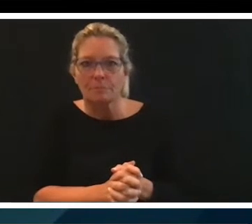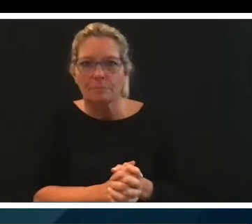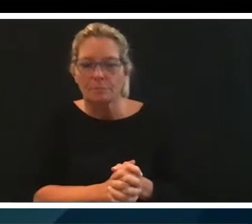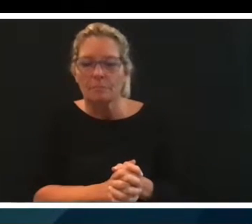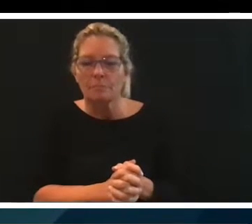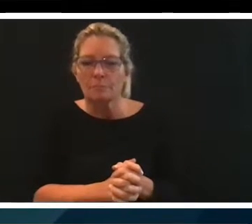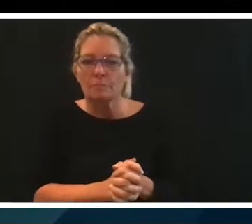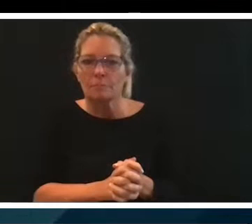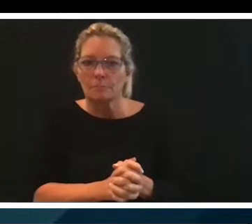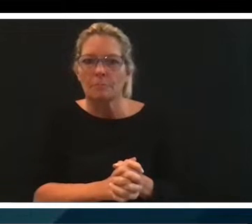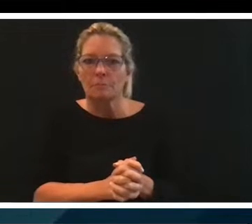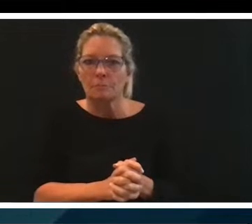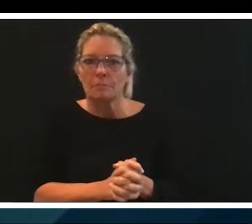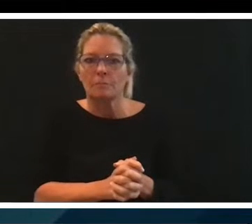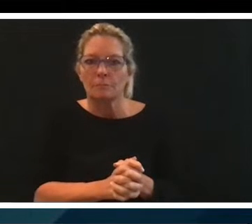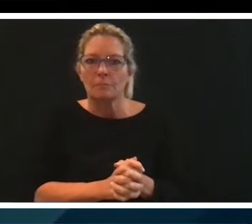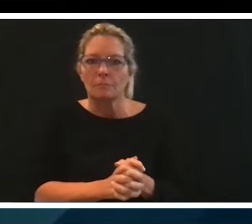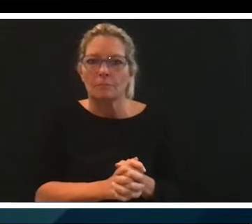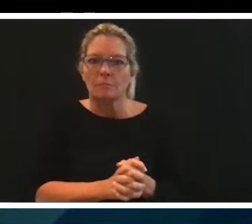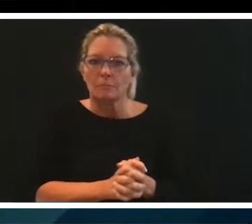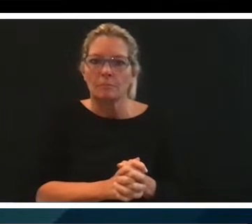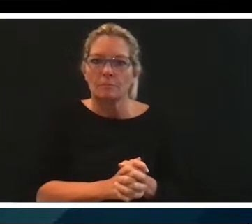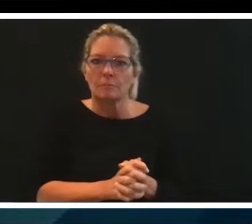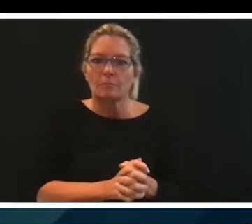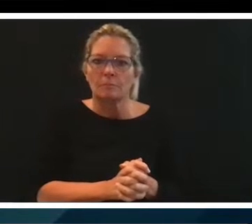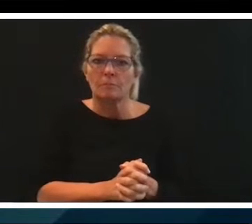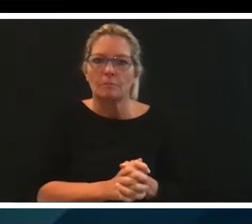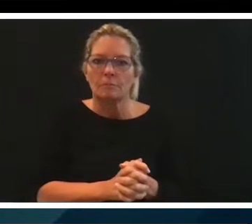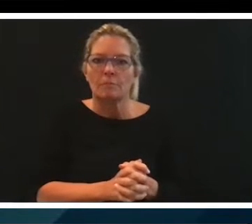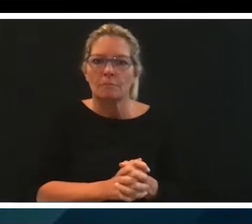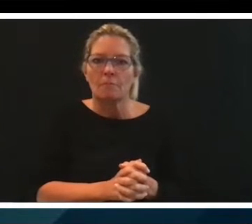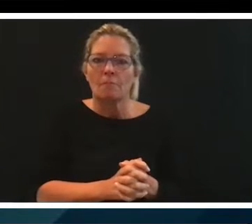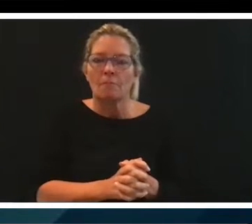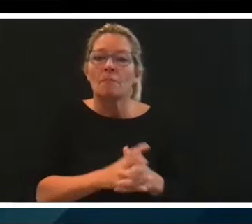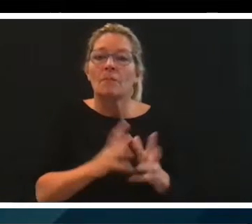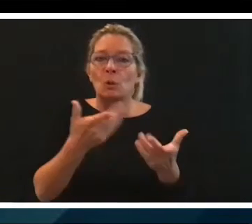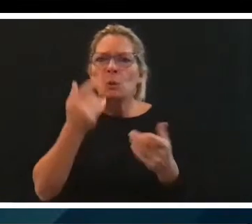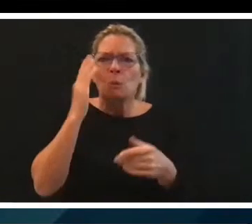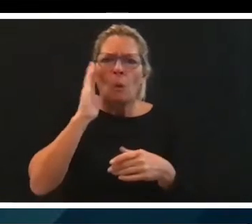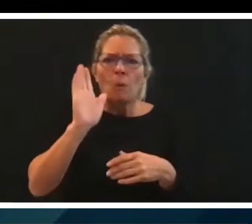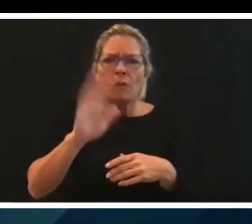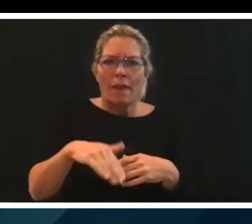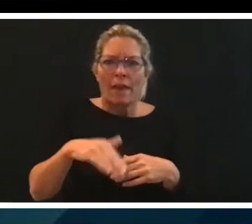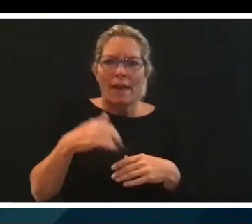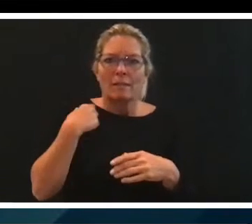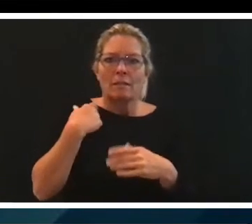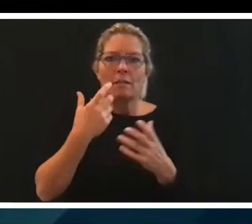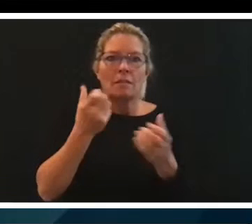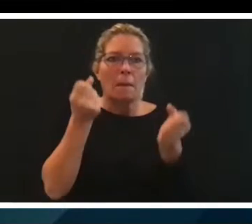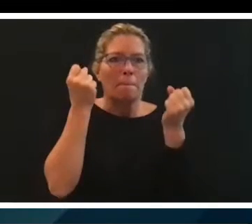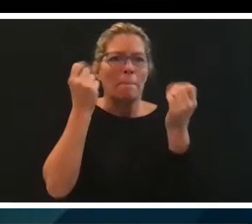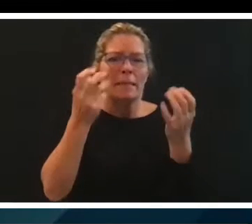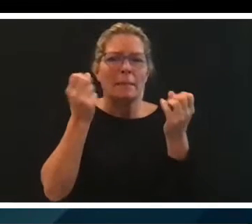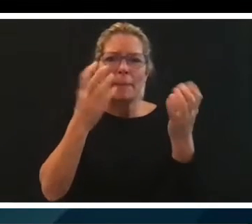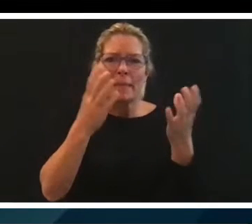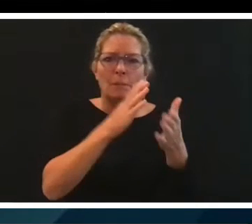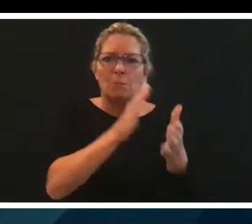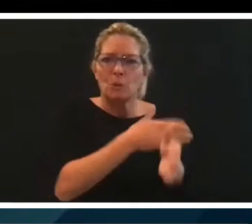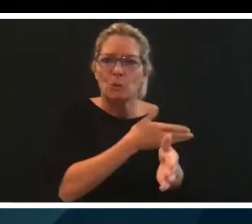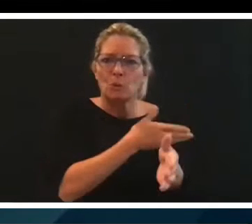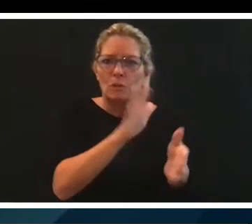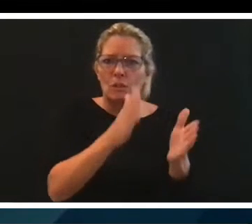lineage of really amazingly talented blind musicians, and you're someone who was born blind, and obviously